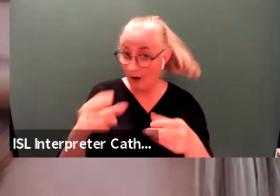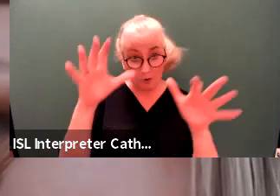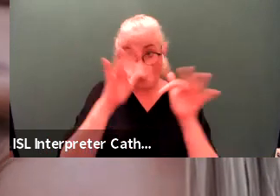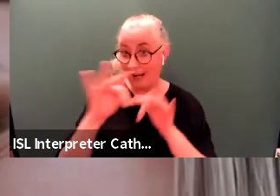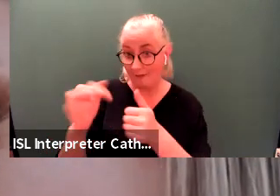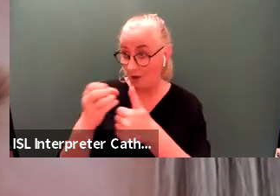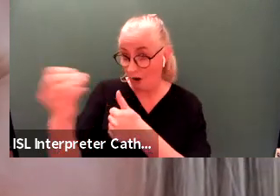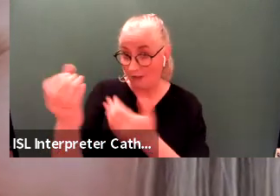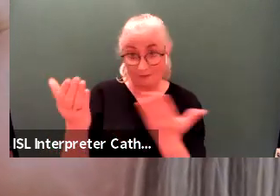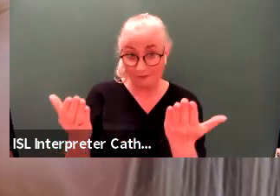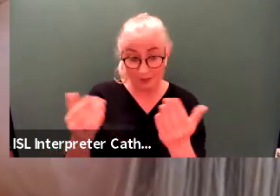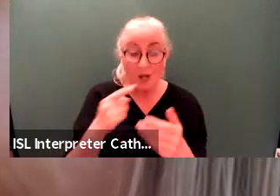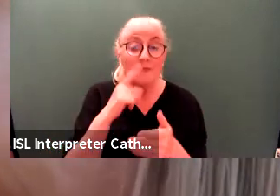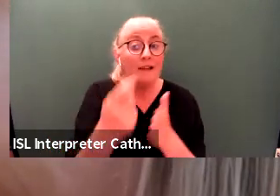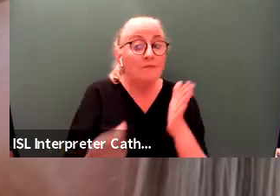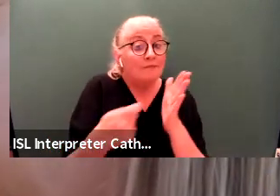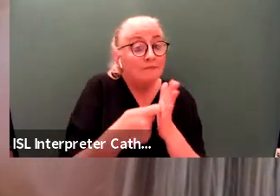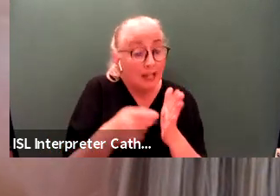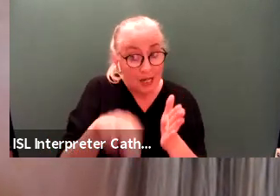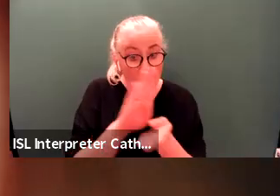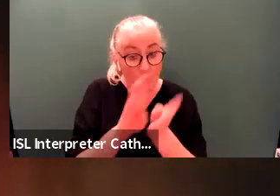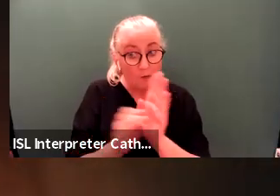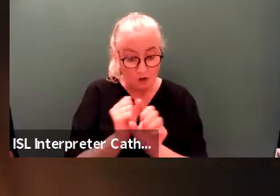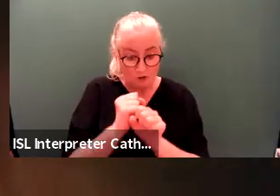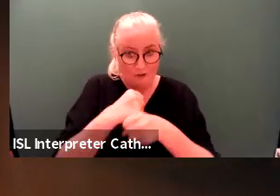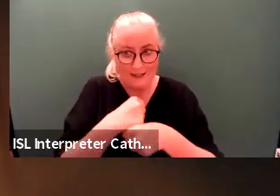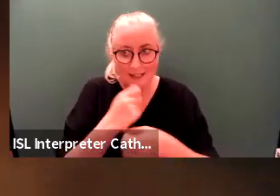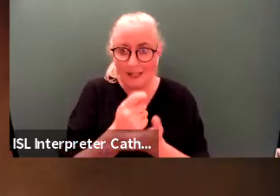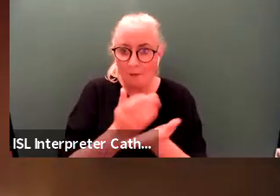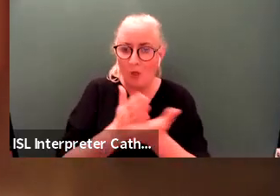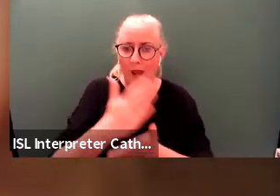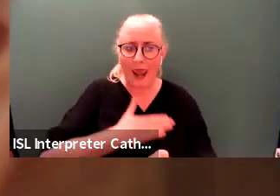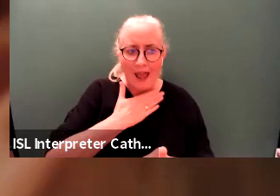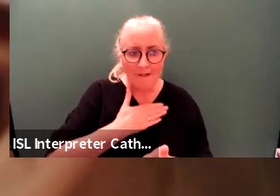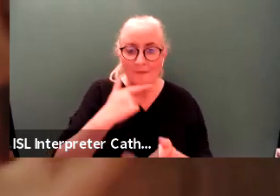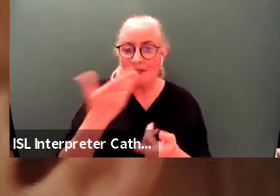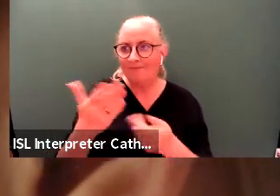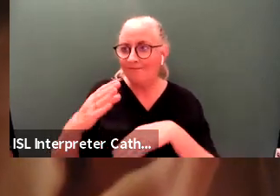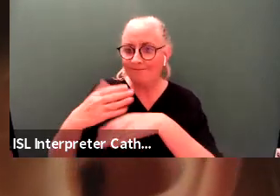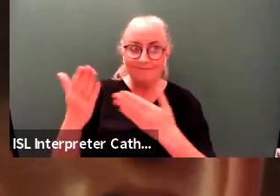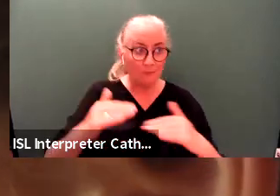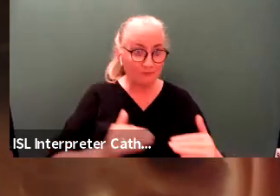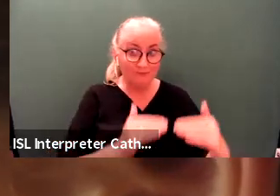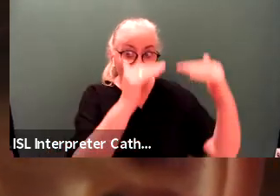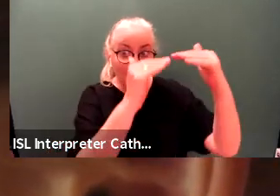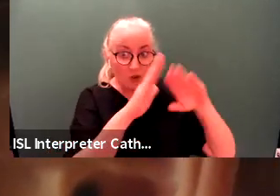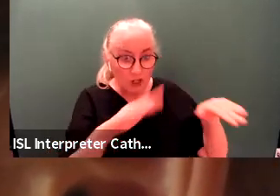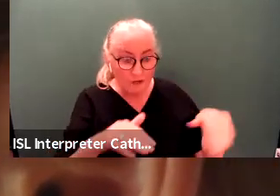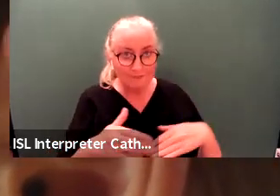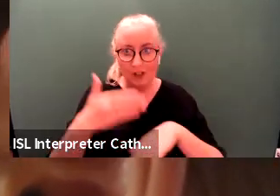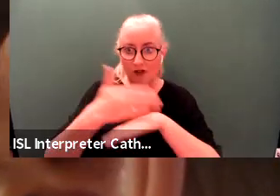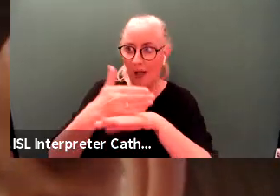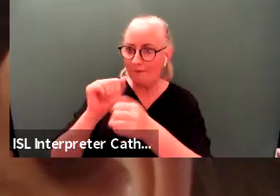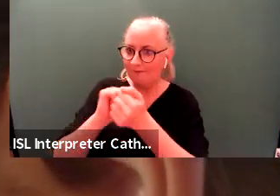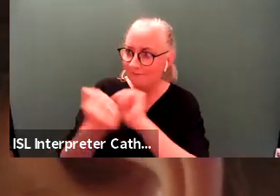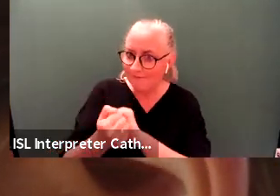either. In addition, it can be a stressful time of life between looking out for maturing children, career changes, and